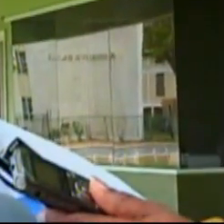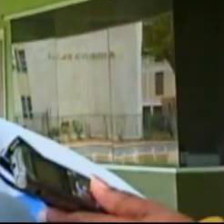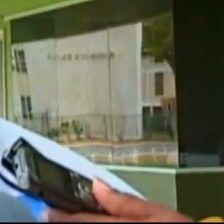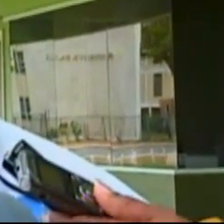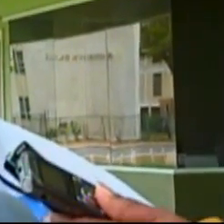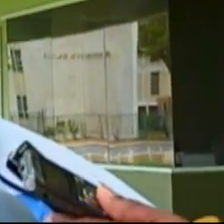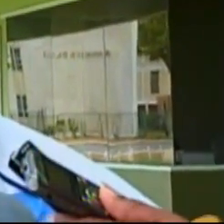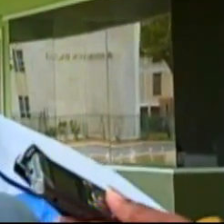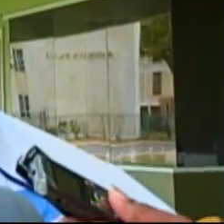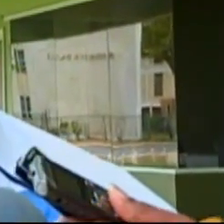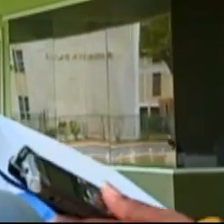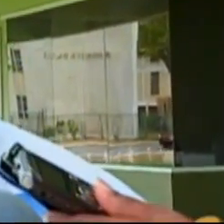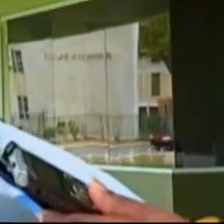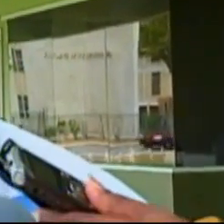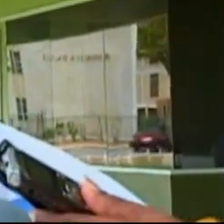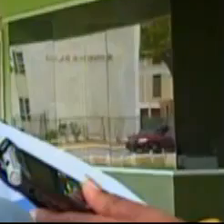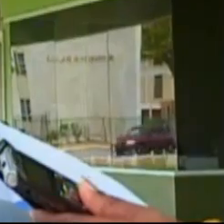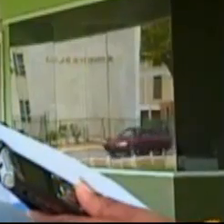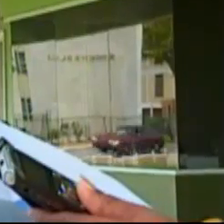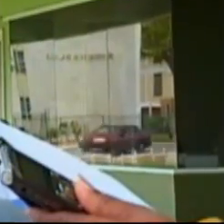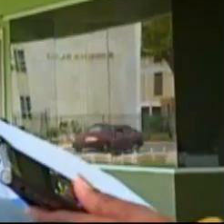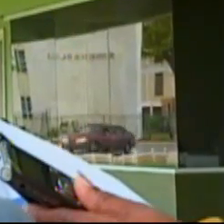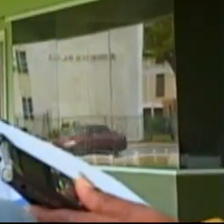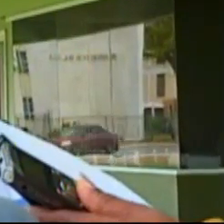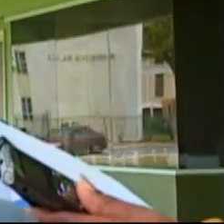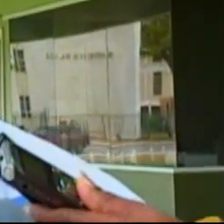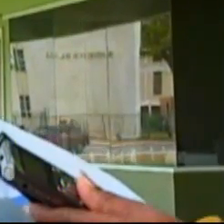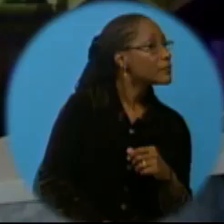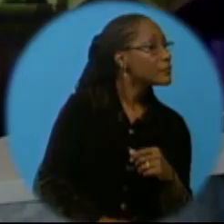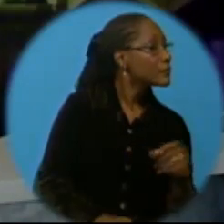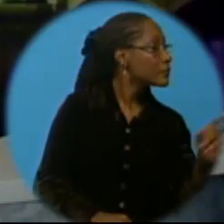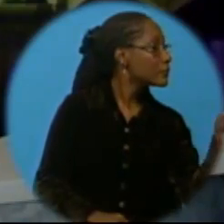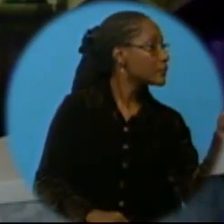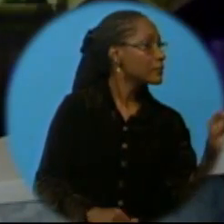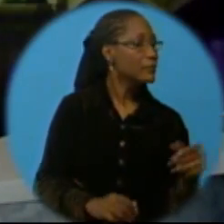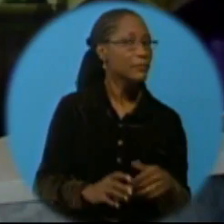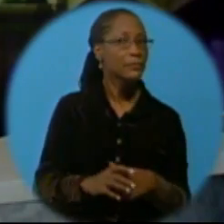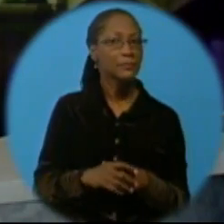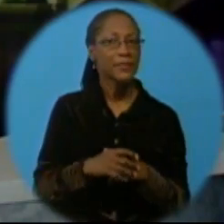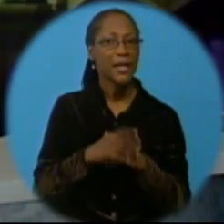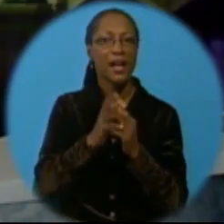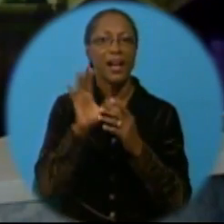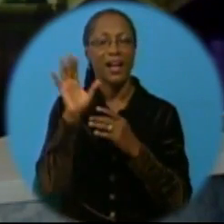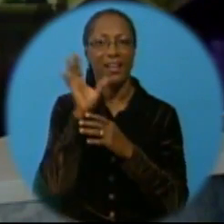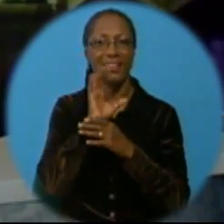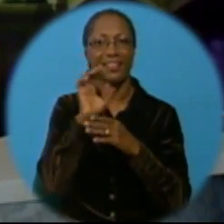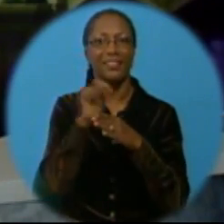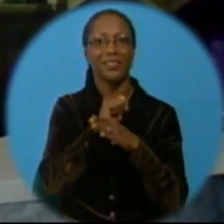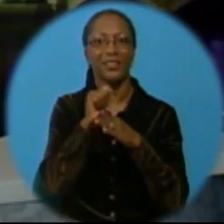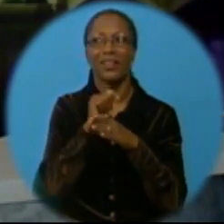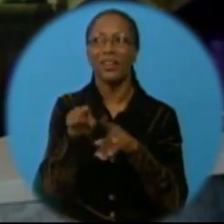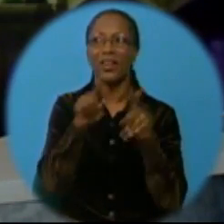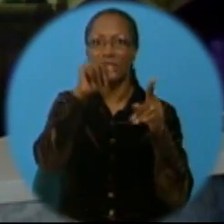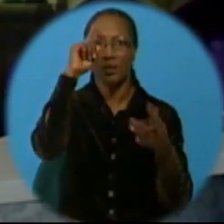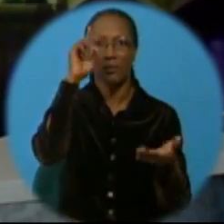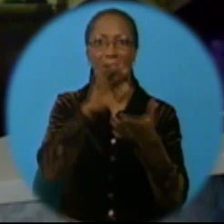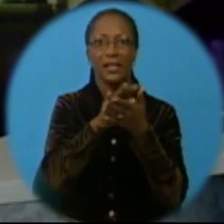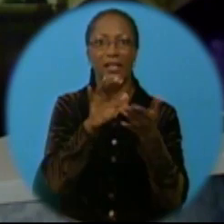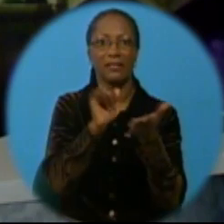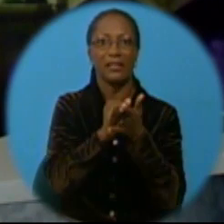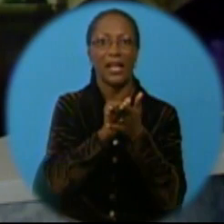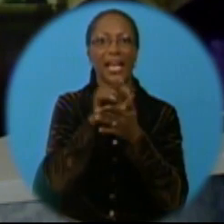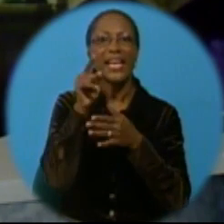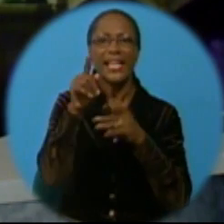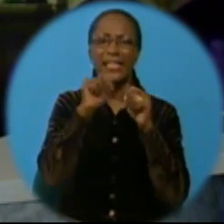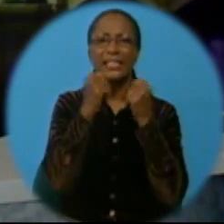outlook to it. We'll just have to wait and see what the final squad is. The coach also believes that his team is capable of beating